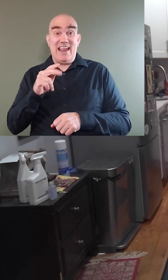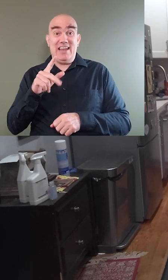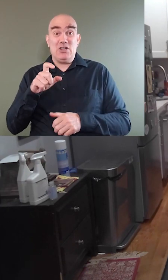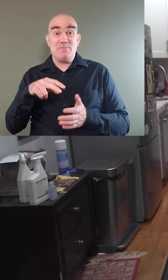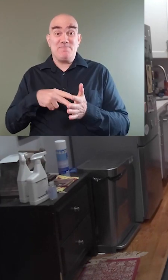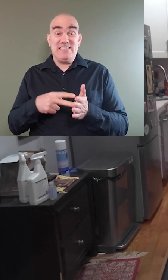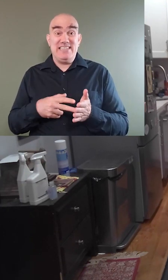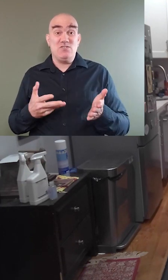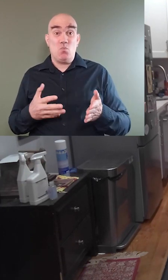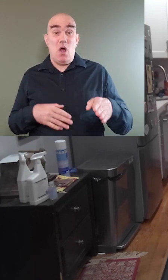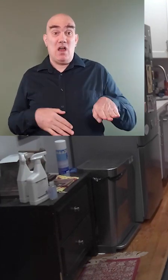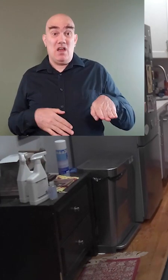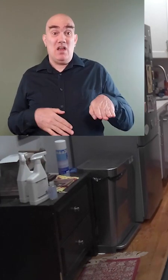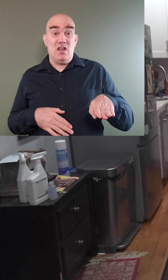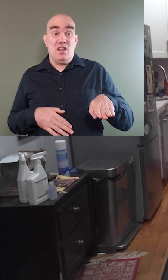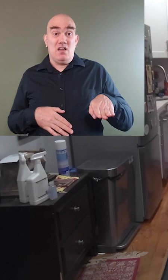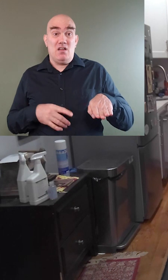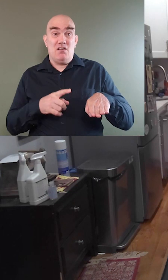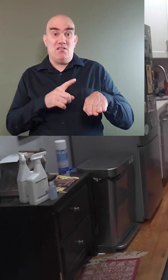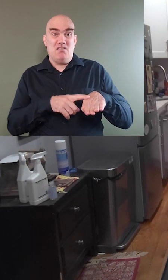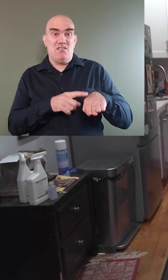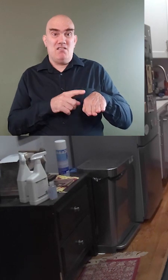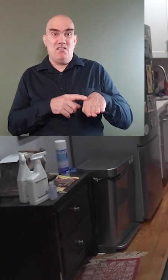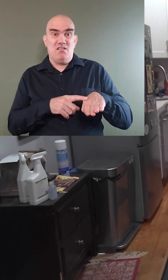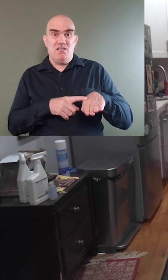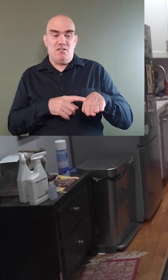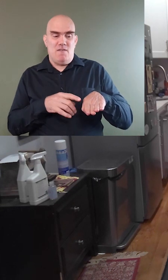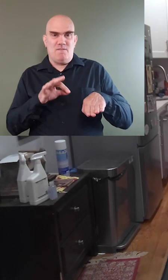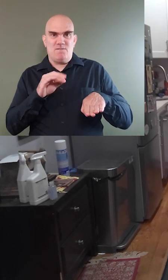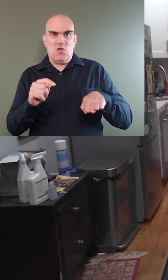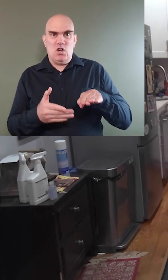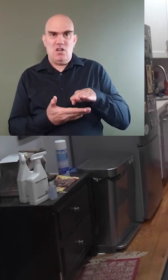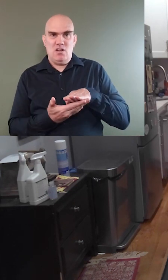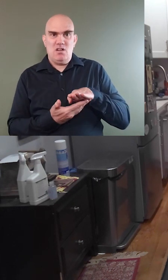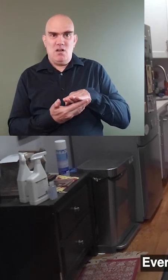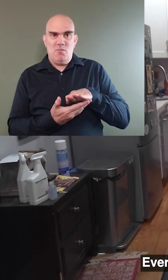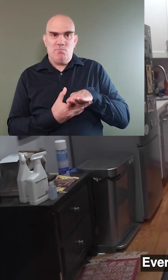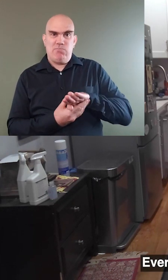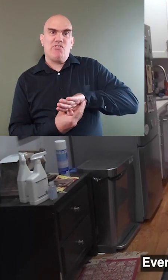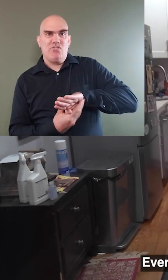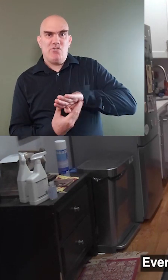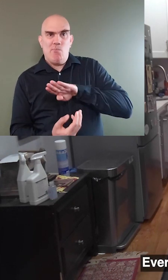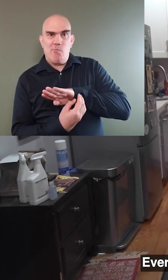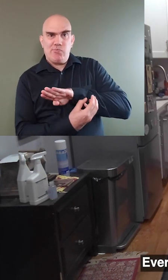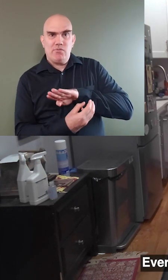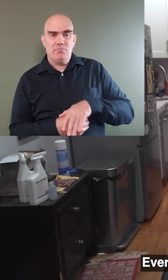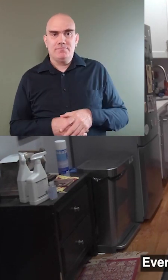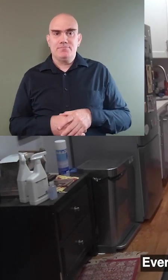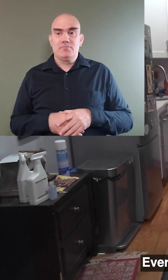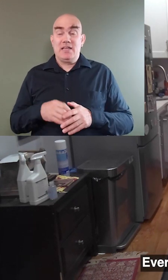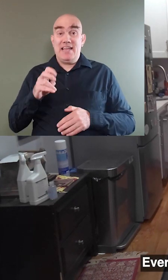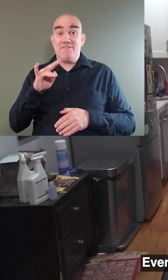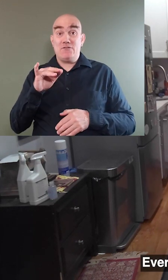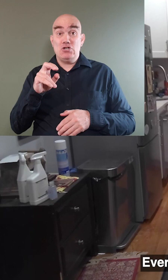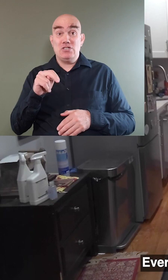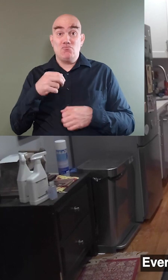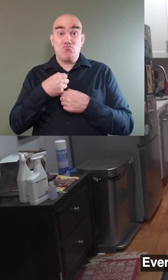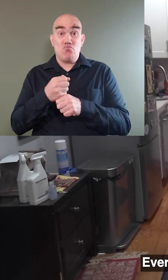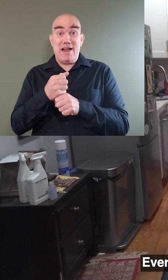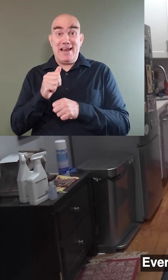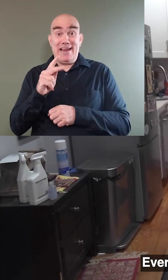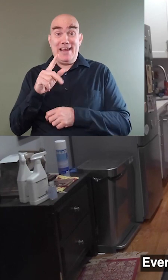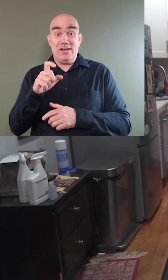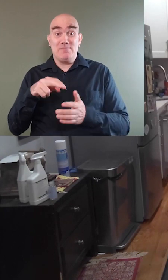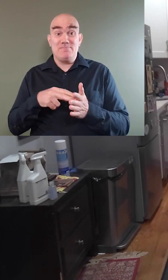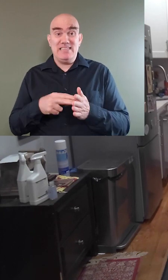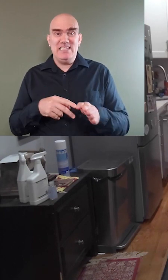sprained ankles means the sole of the foot pops up out at the side. In eversion sprained